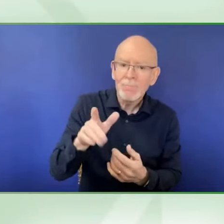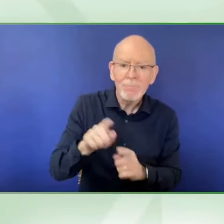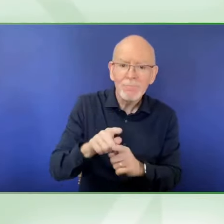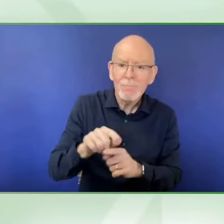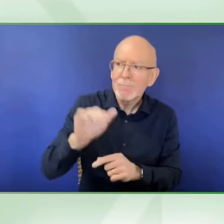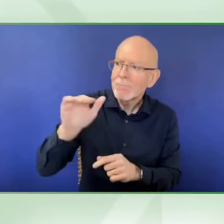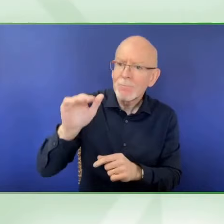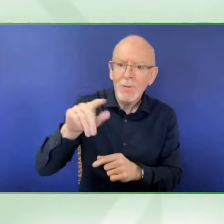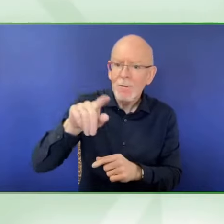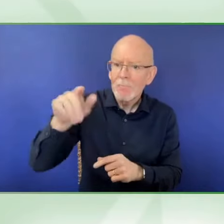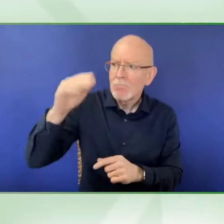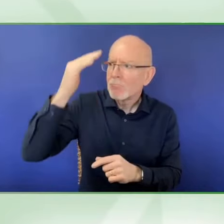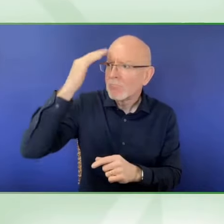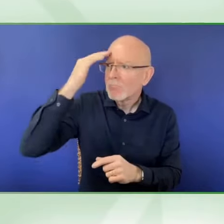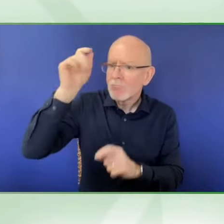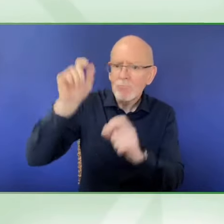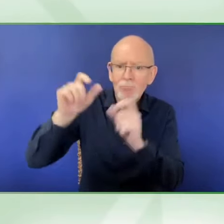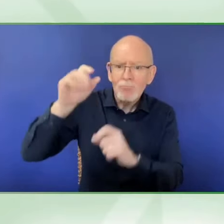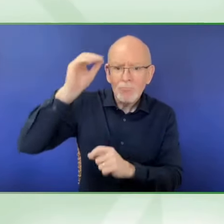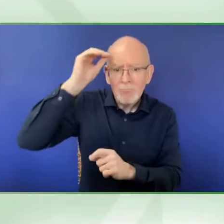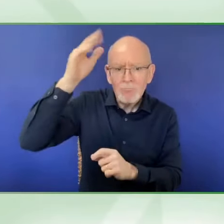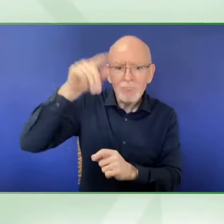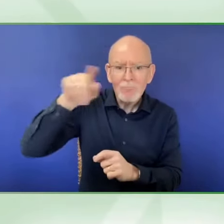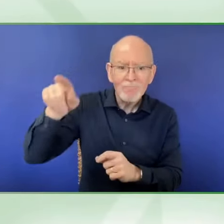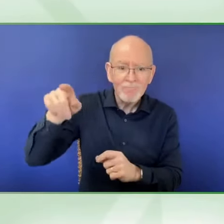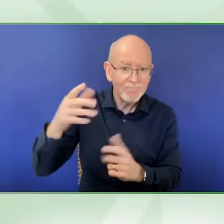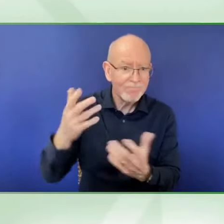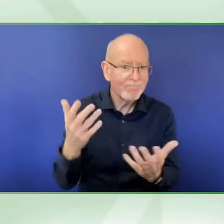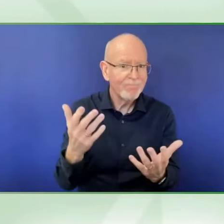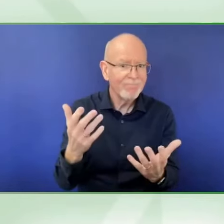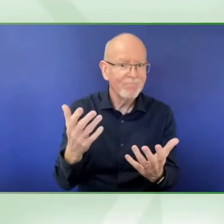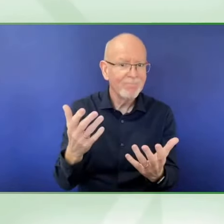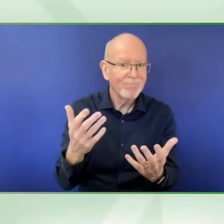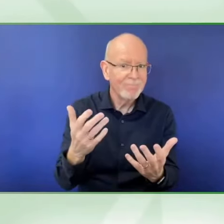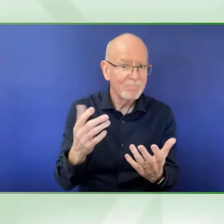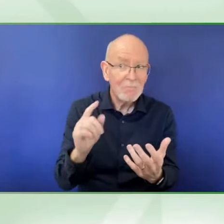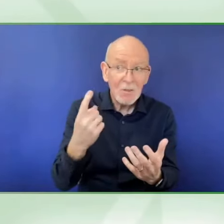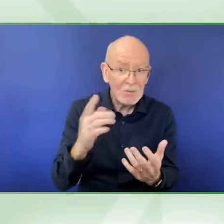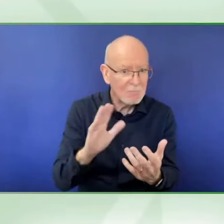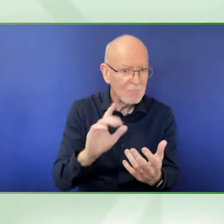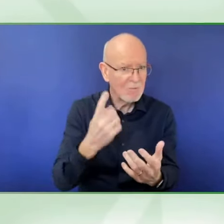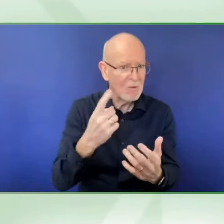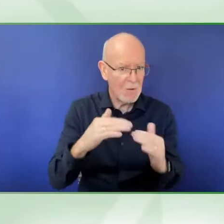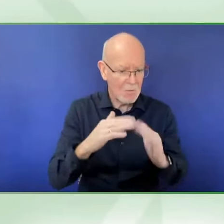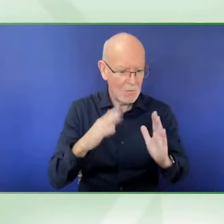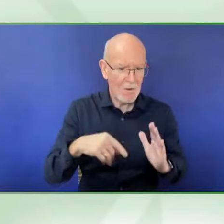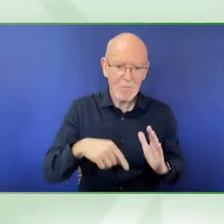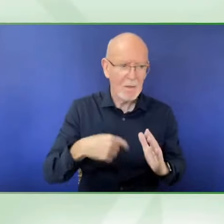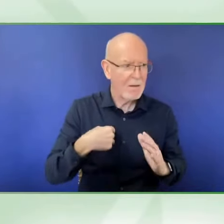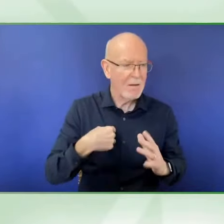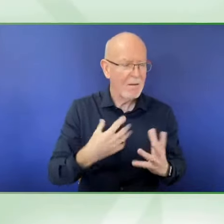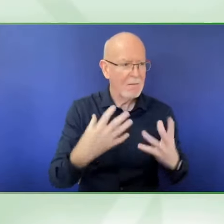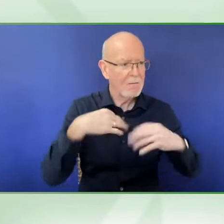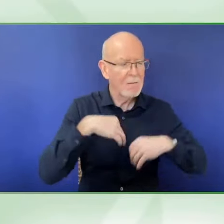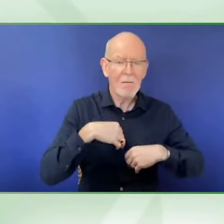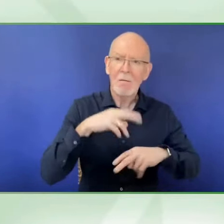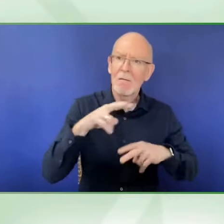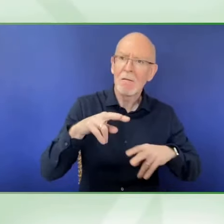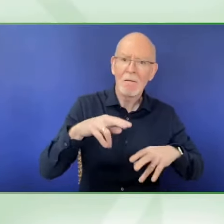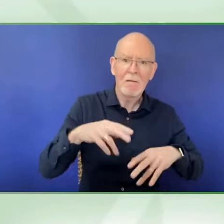points that are within the convention, but we have culture, we have education, we have inclusive